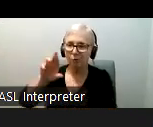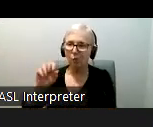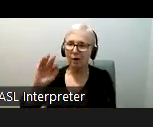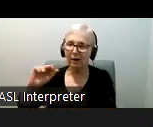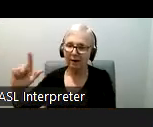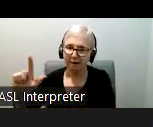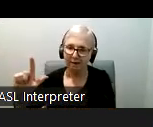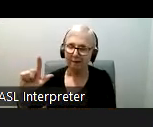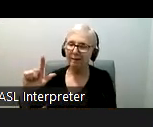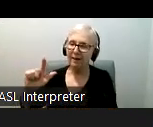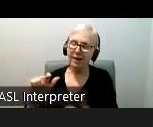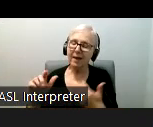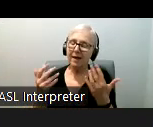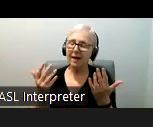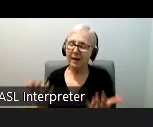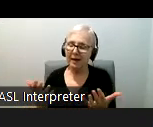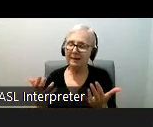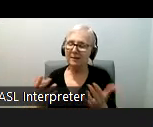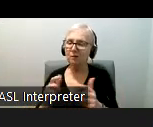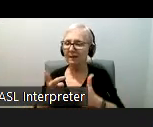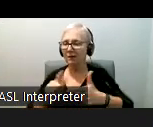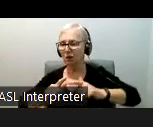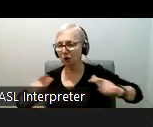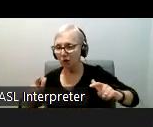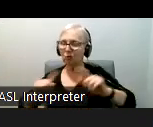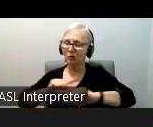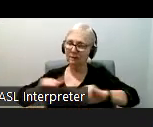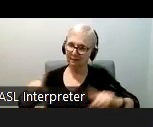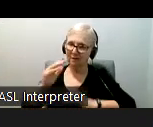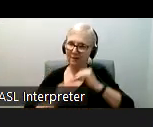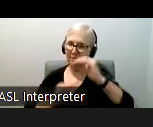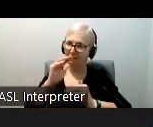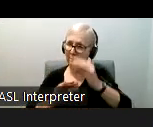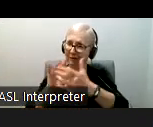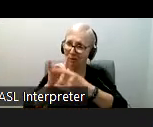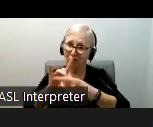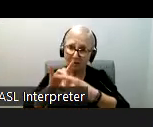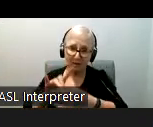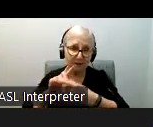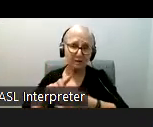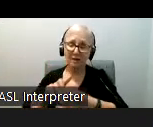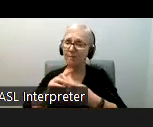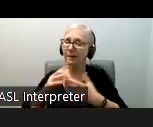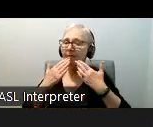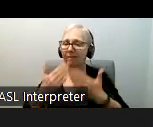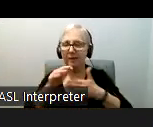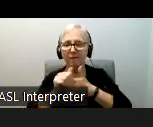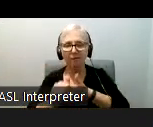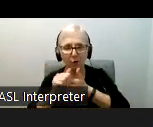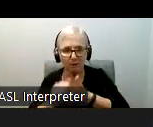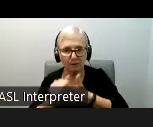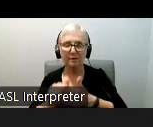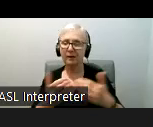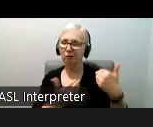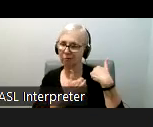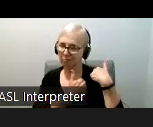other's staff, and it just makes a huge difference in building those relationships. But again, I want to thank you for your leadership and your accountability here, but